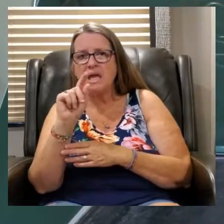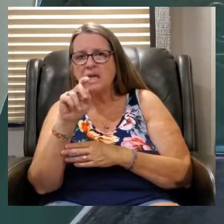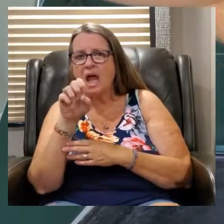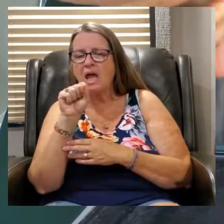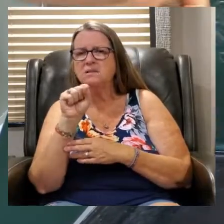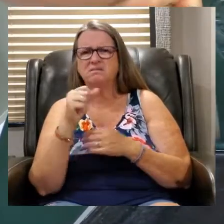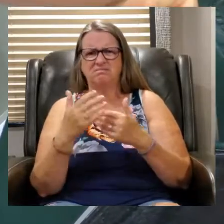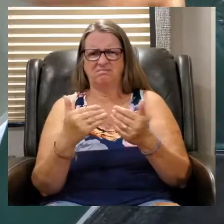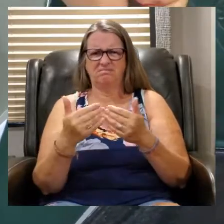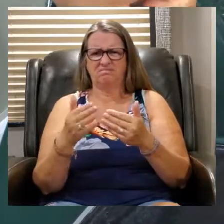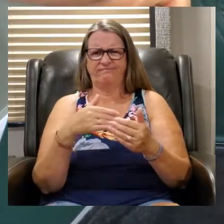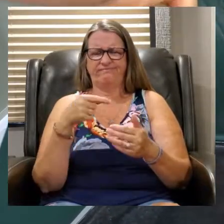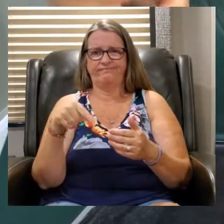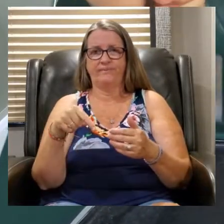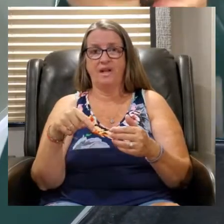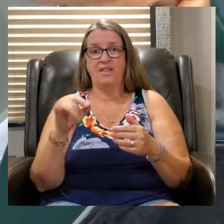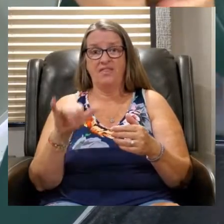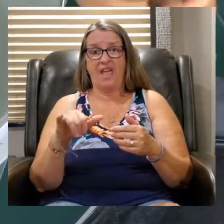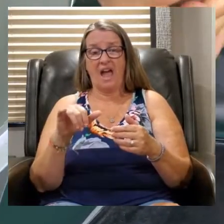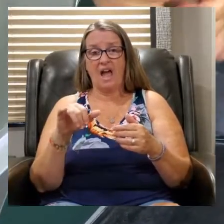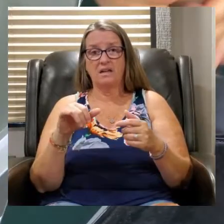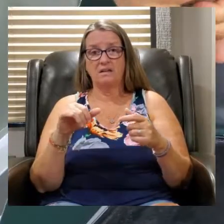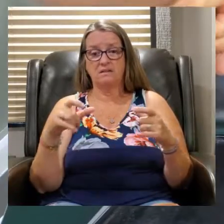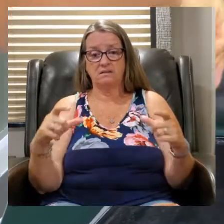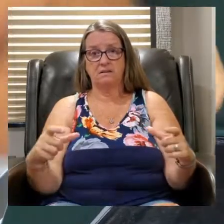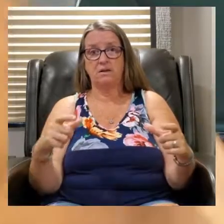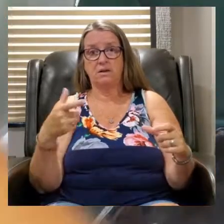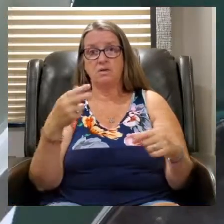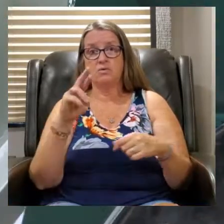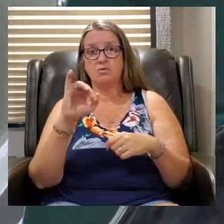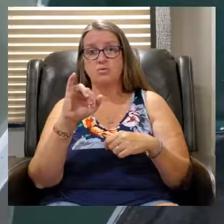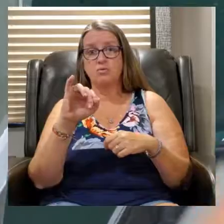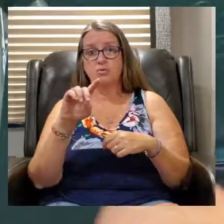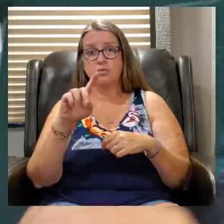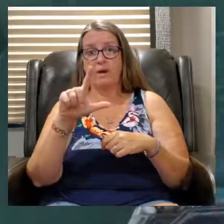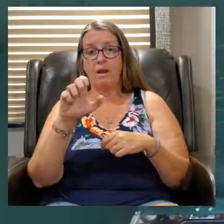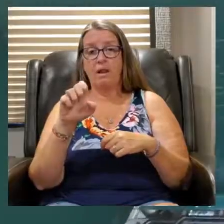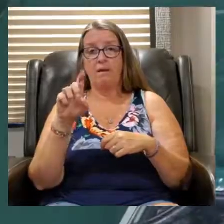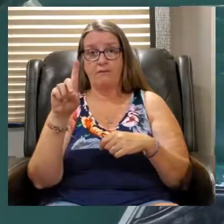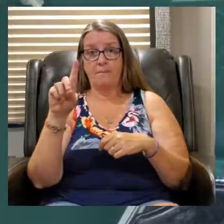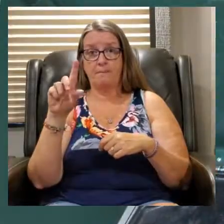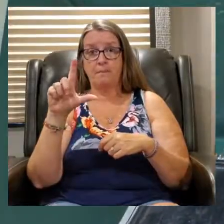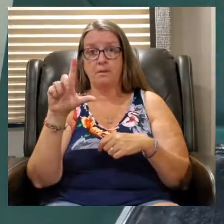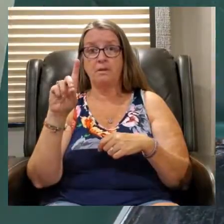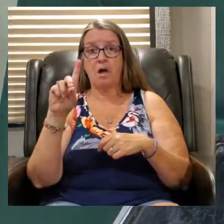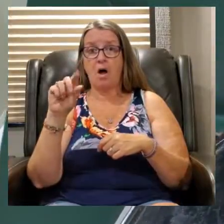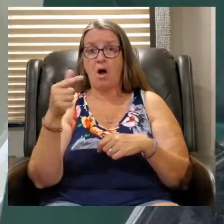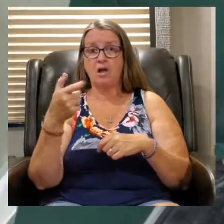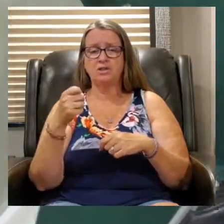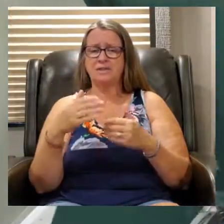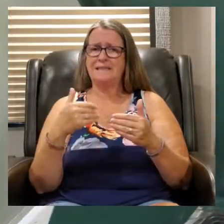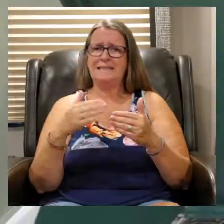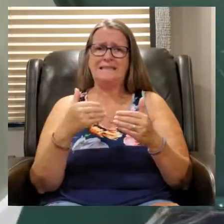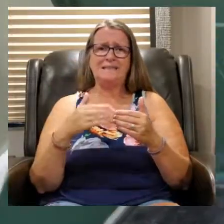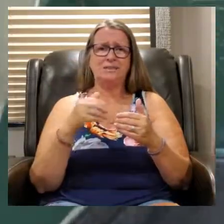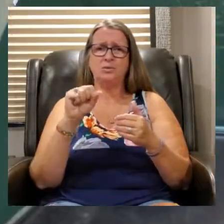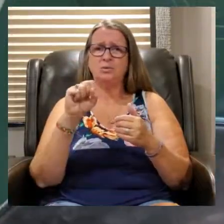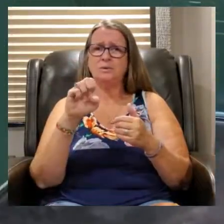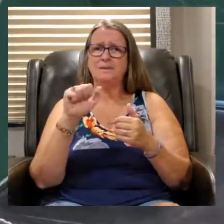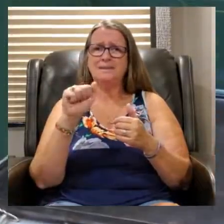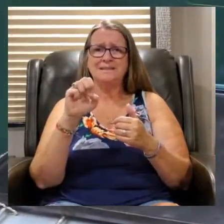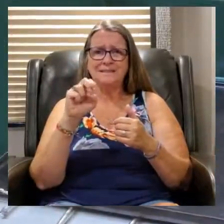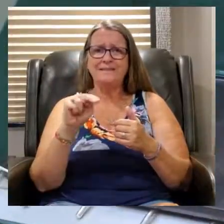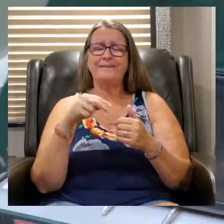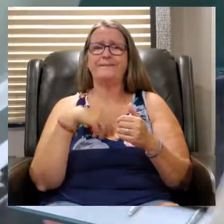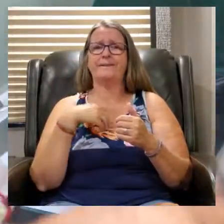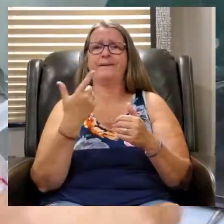pancakes, whatever. That little Lodge griddle is super cool, and it was easy to season. It's easy